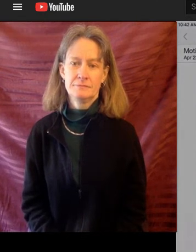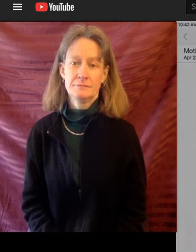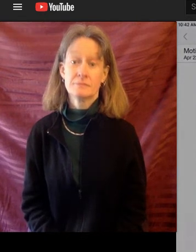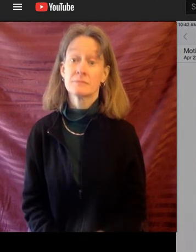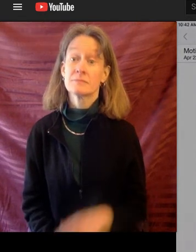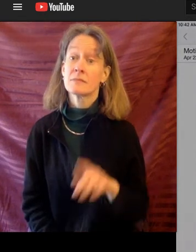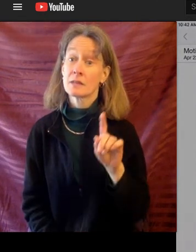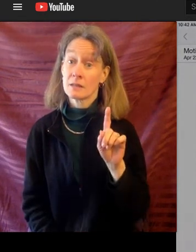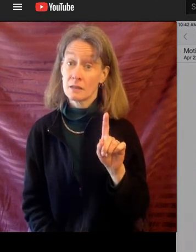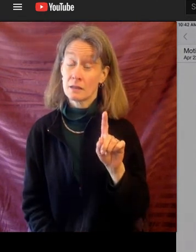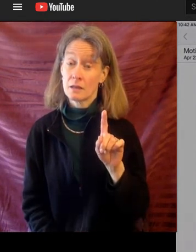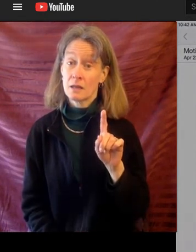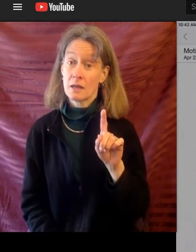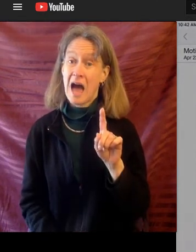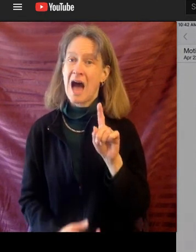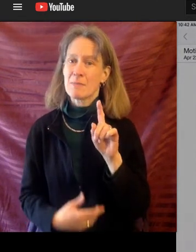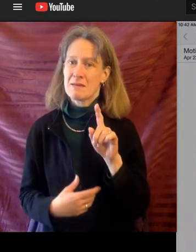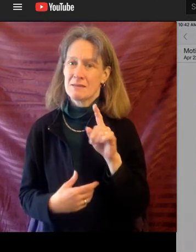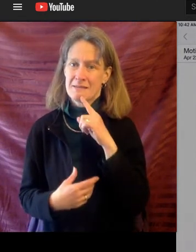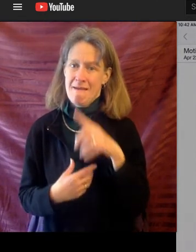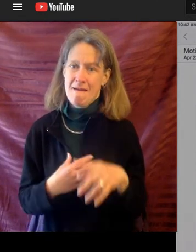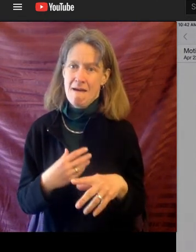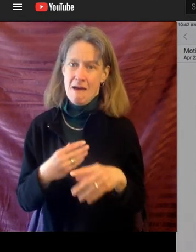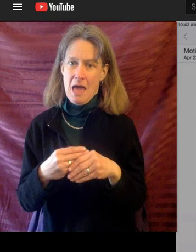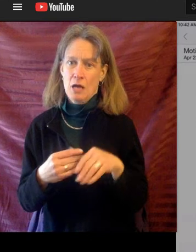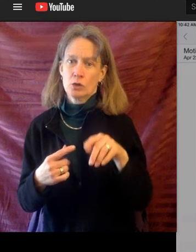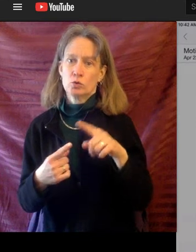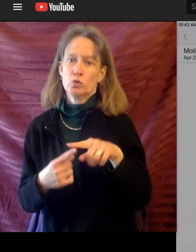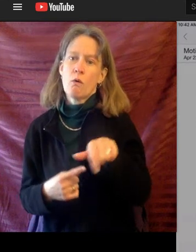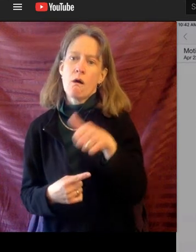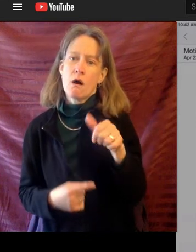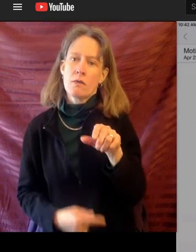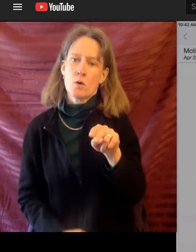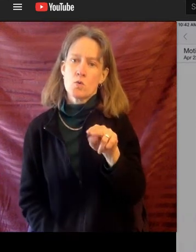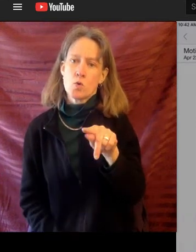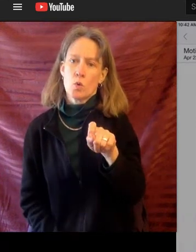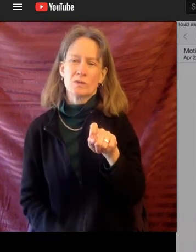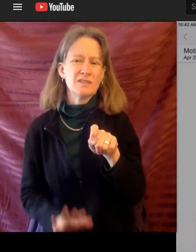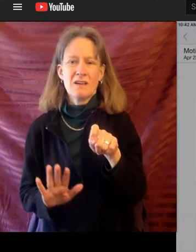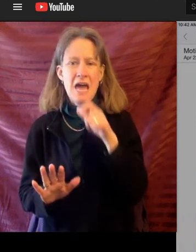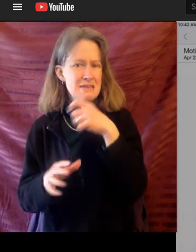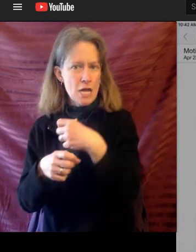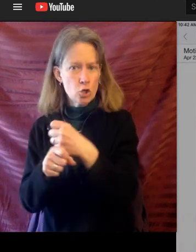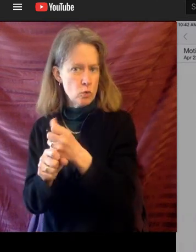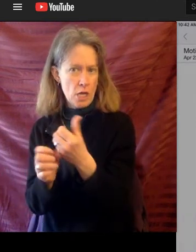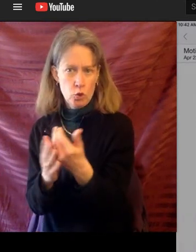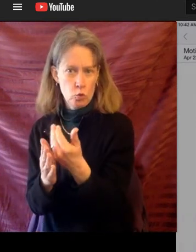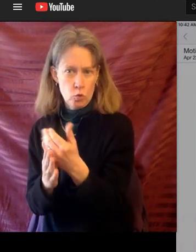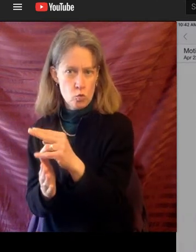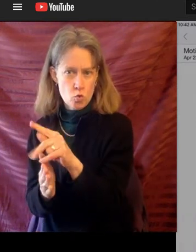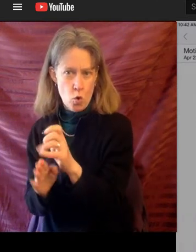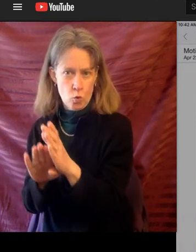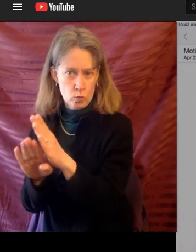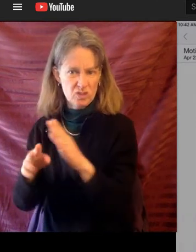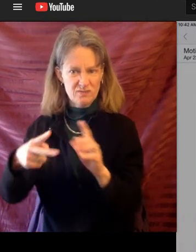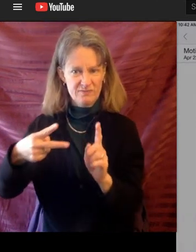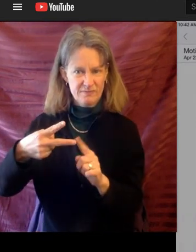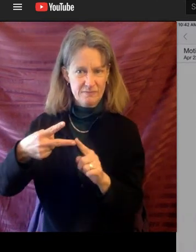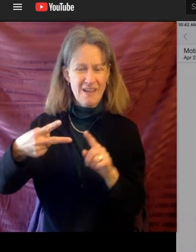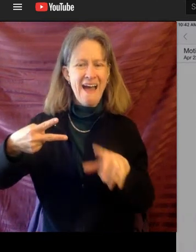And I'm going to say Add to Other Note this time. Instead of Create New Note, Add to Other